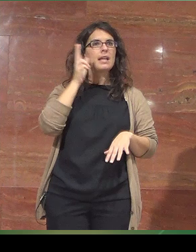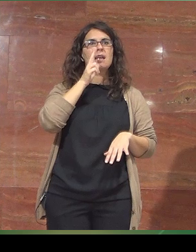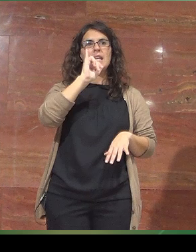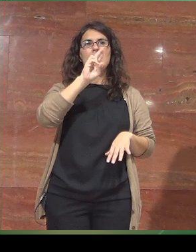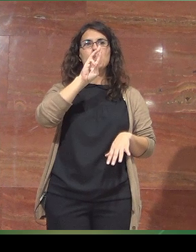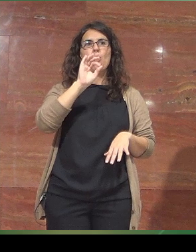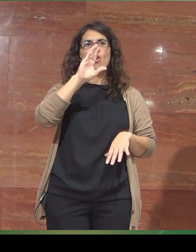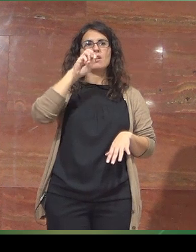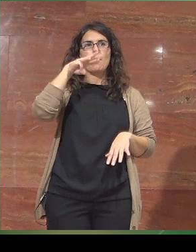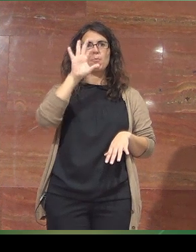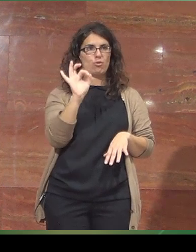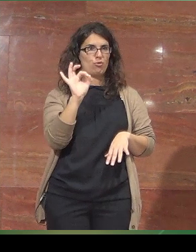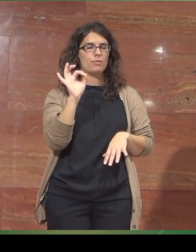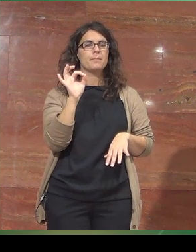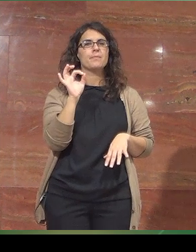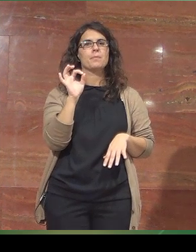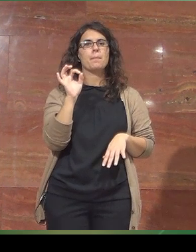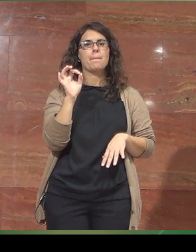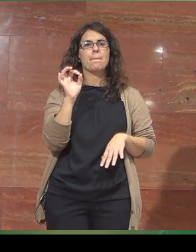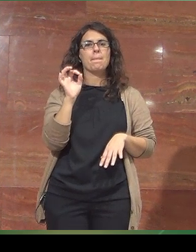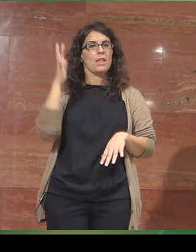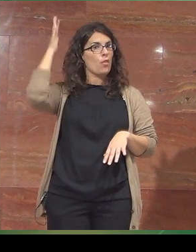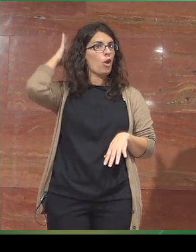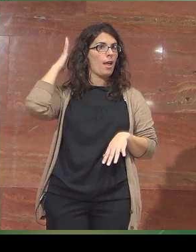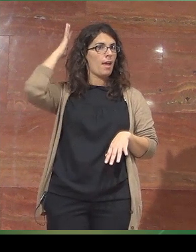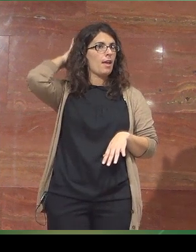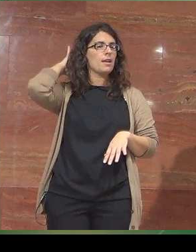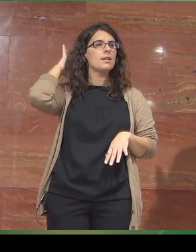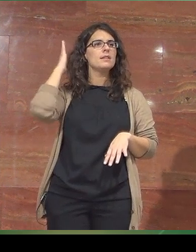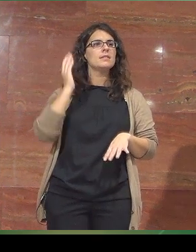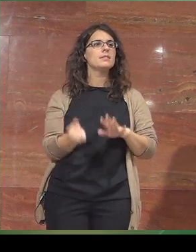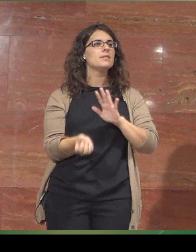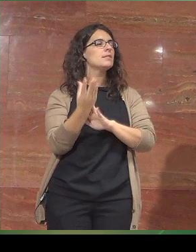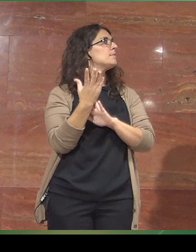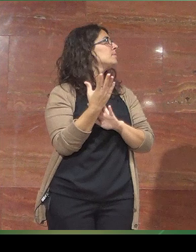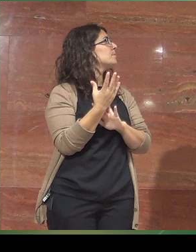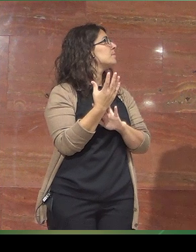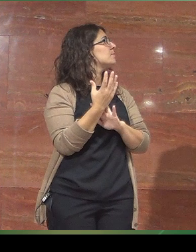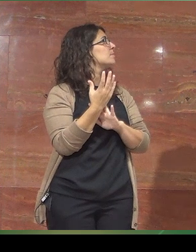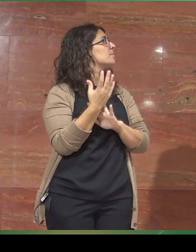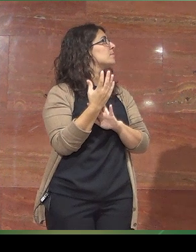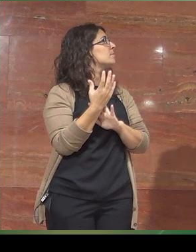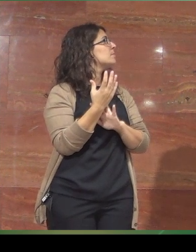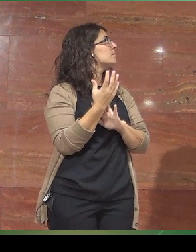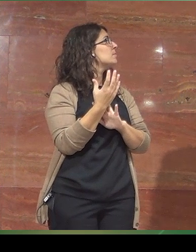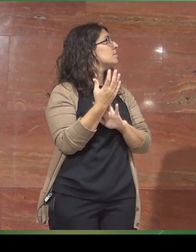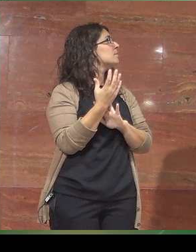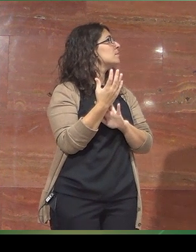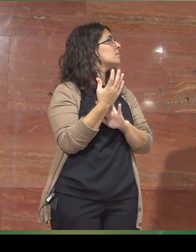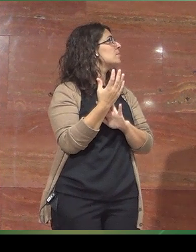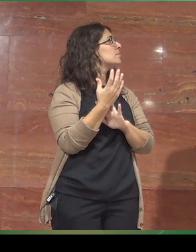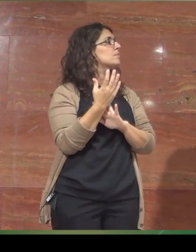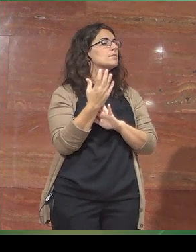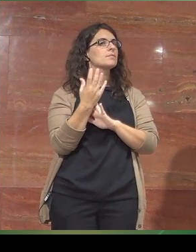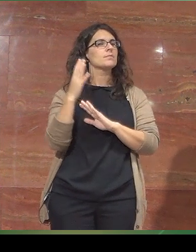created. Every time you have a new experience, place cells are created. Most of the time, these